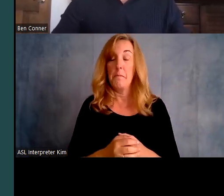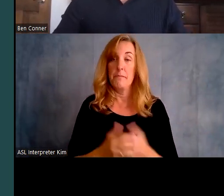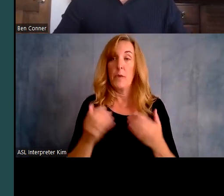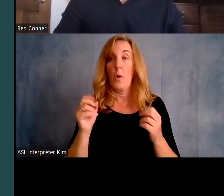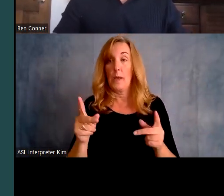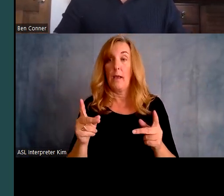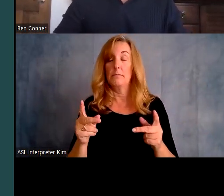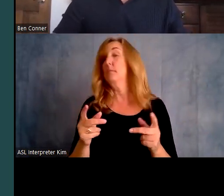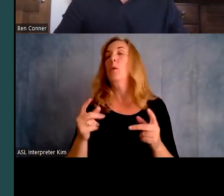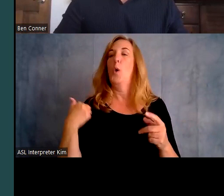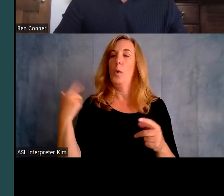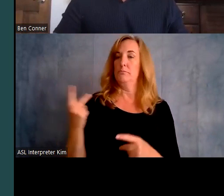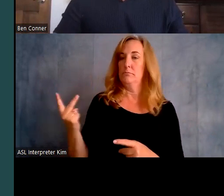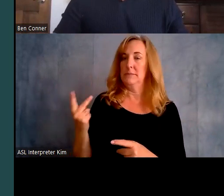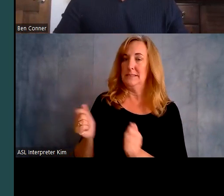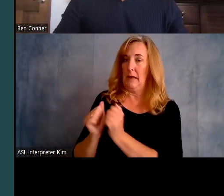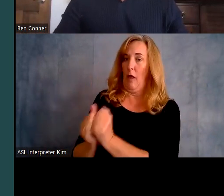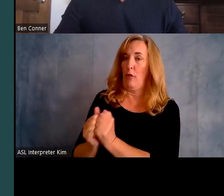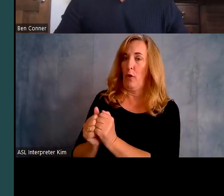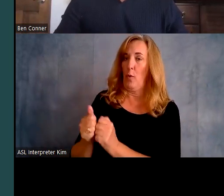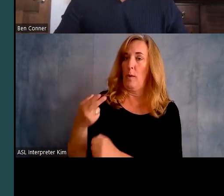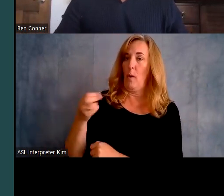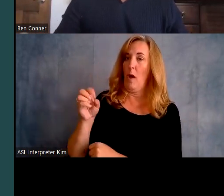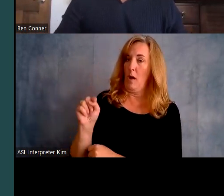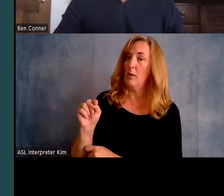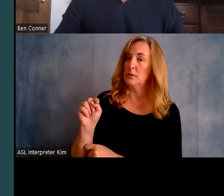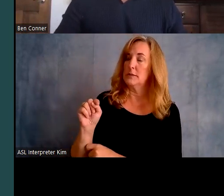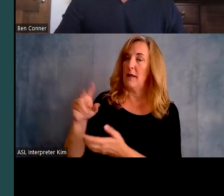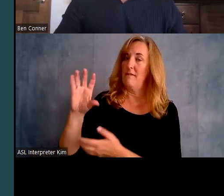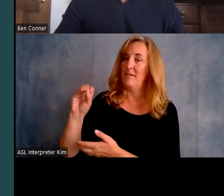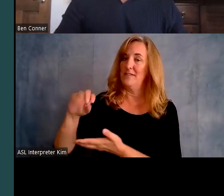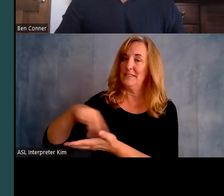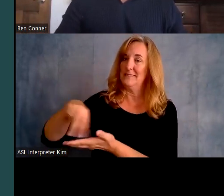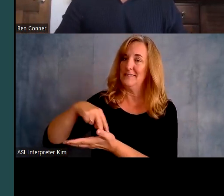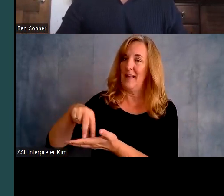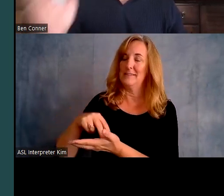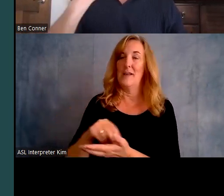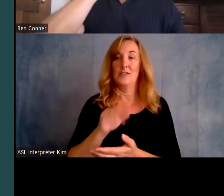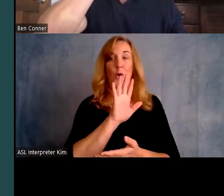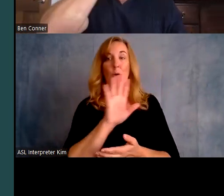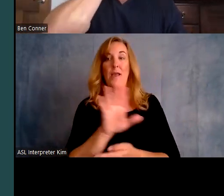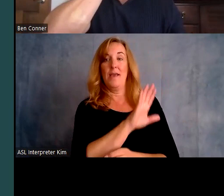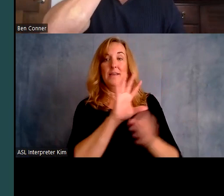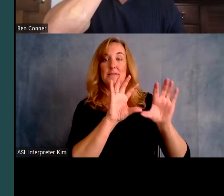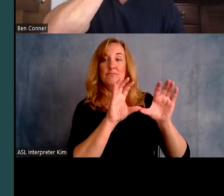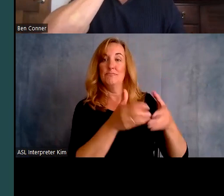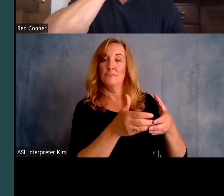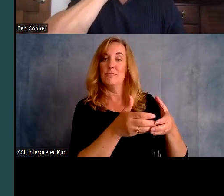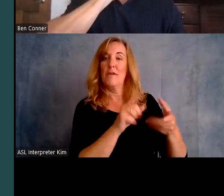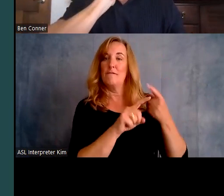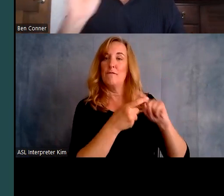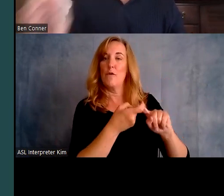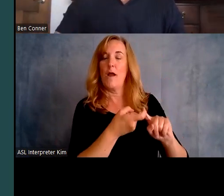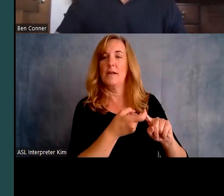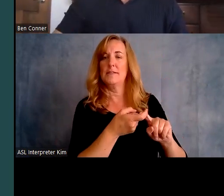50s dance together? And so he got a group of his friends, contemporaries, about 20